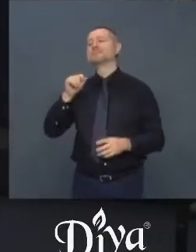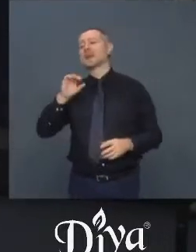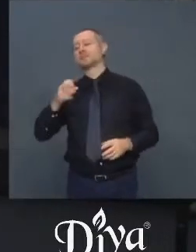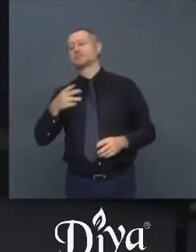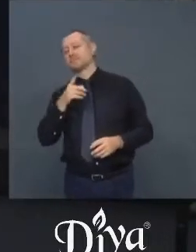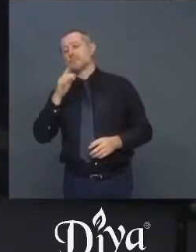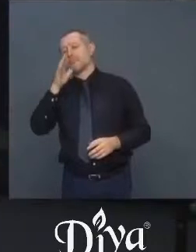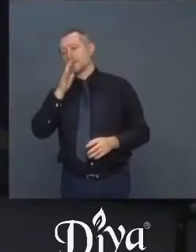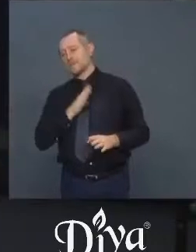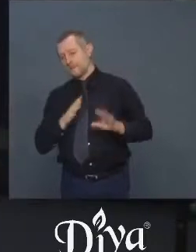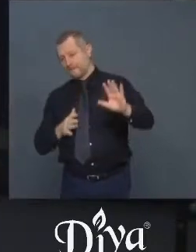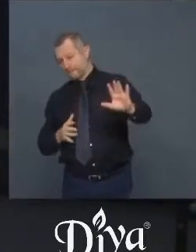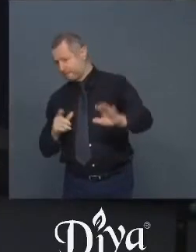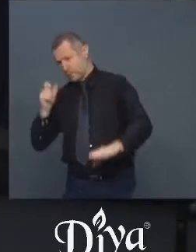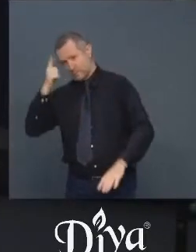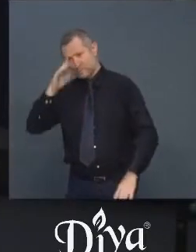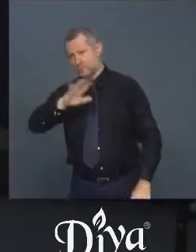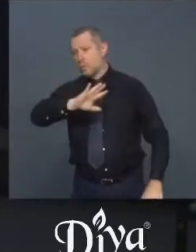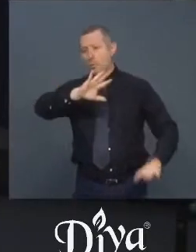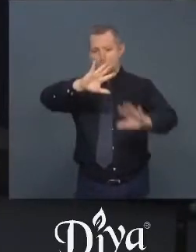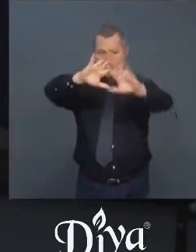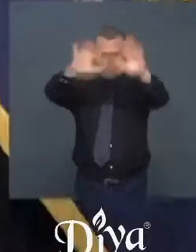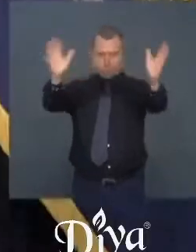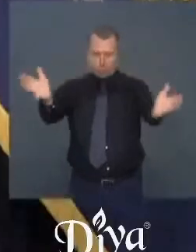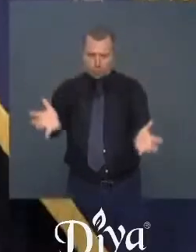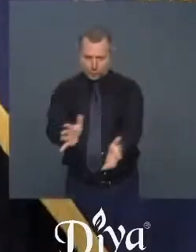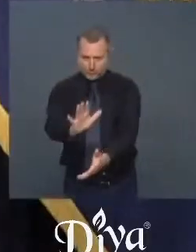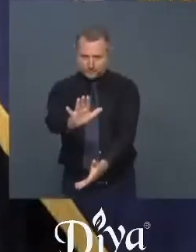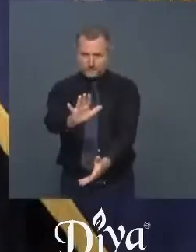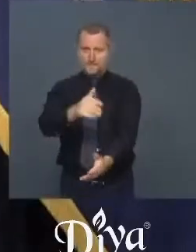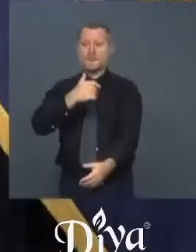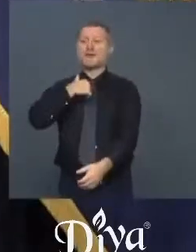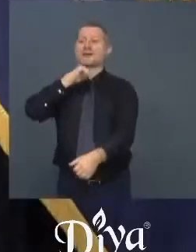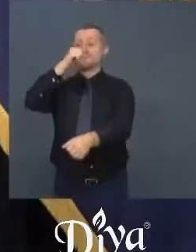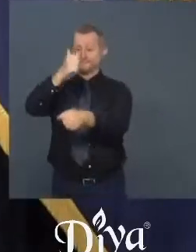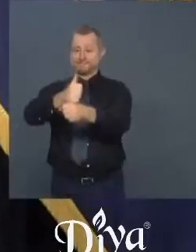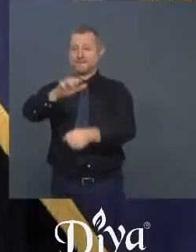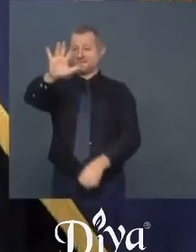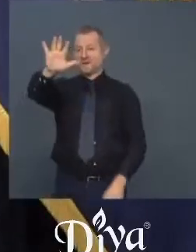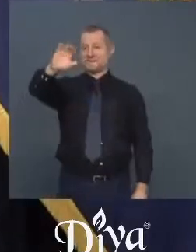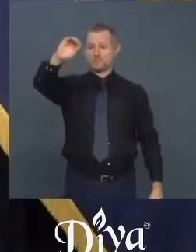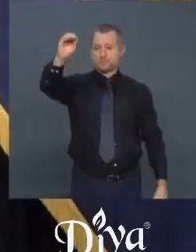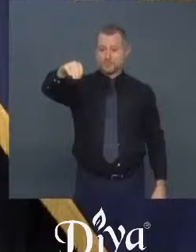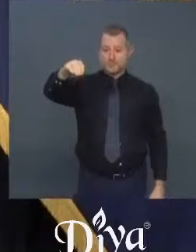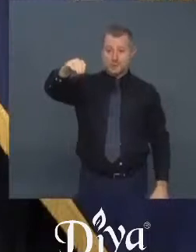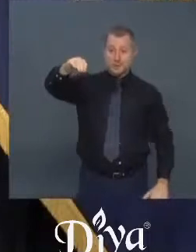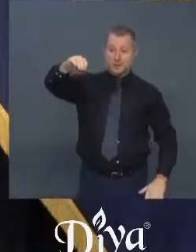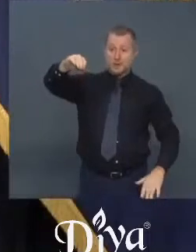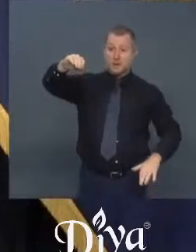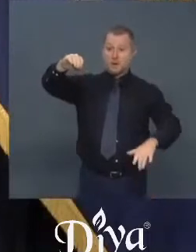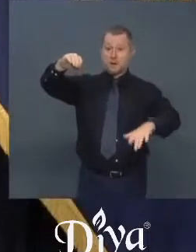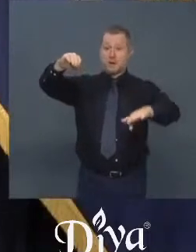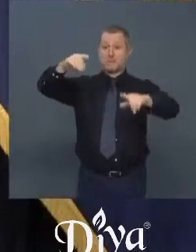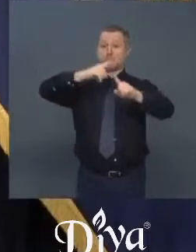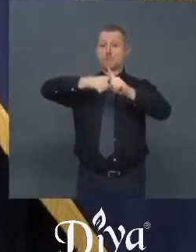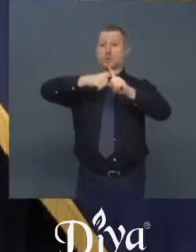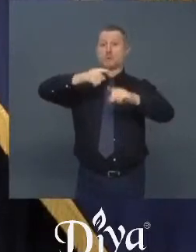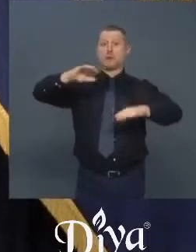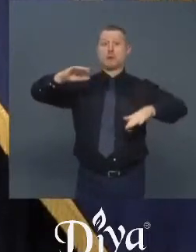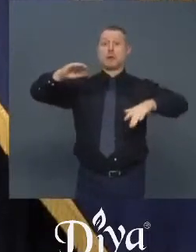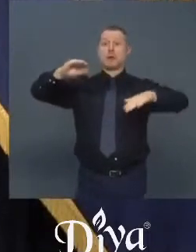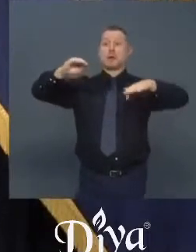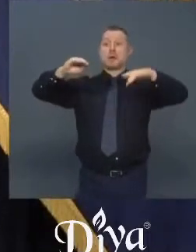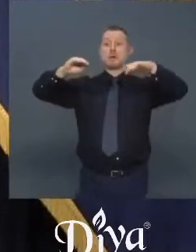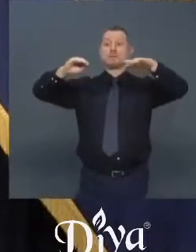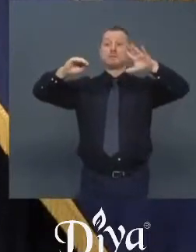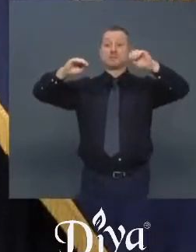No, it's the totality of circumstances. We set 5% as a benchmark. If you hit 5%, there's a